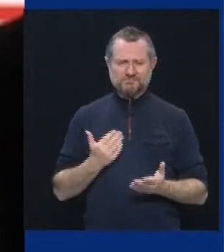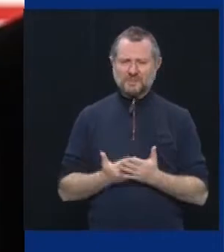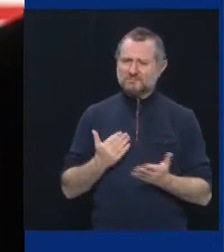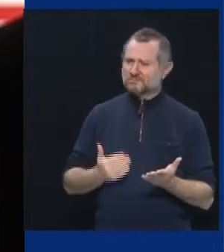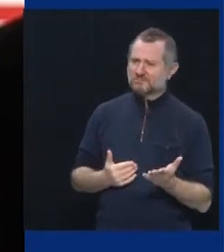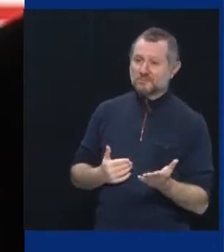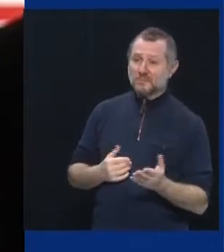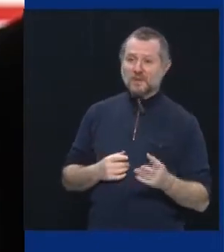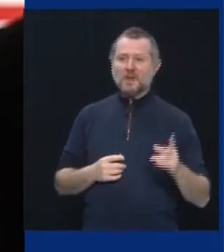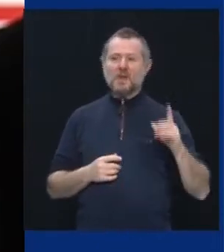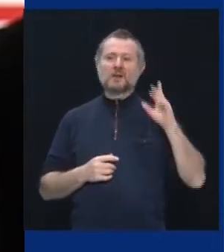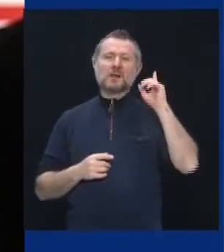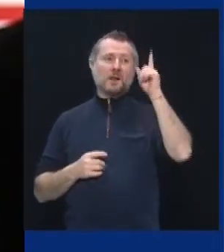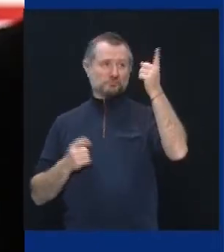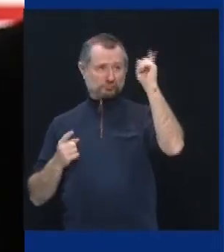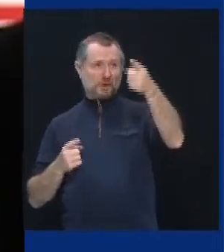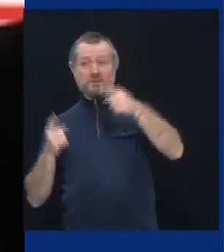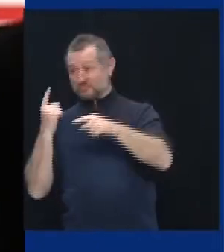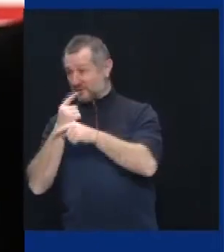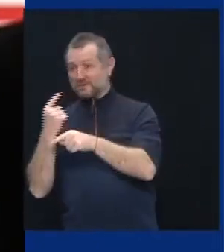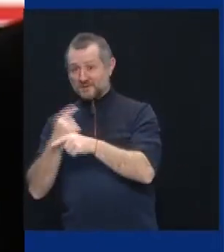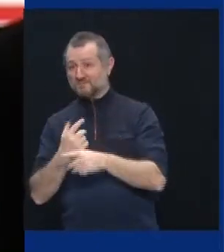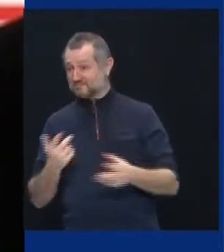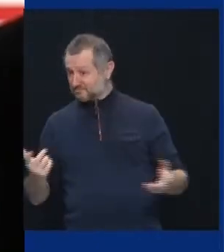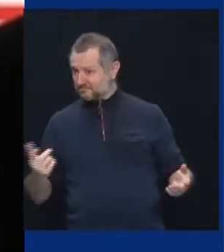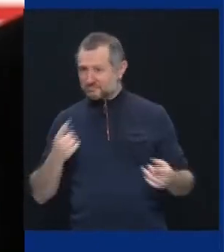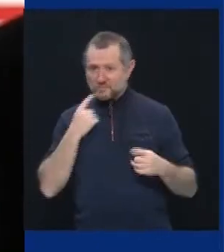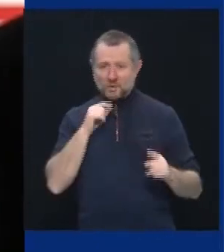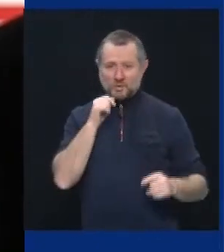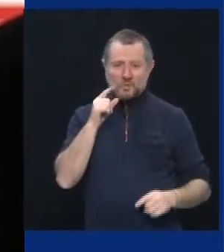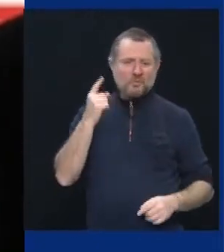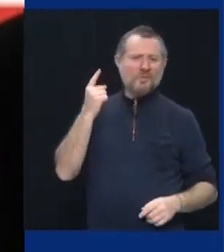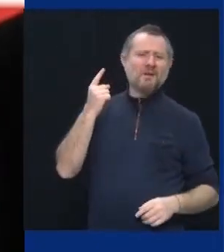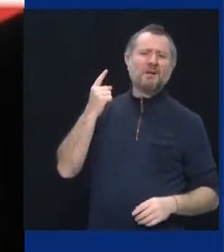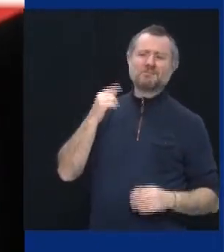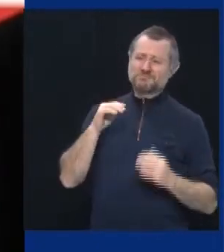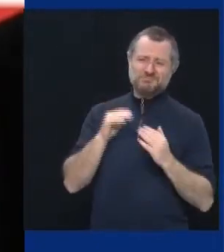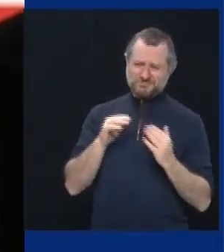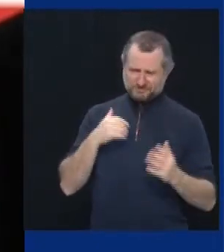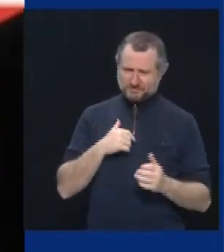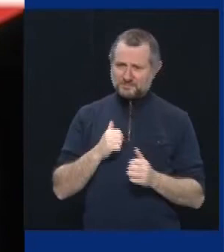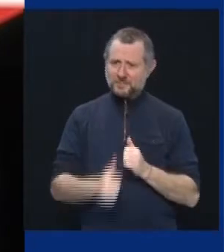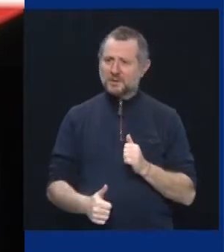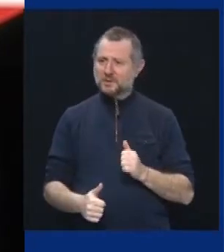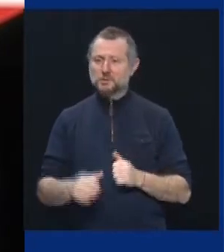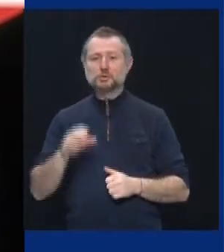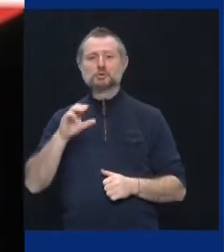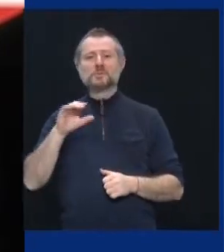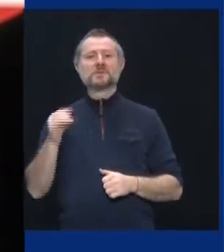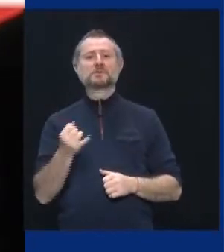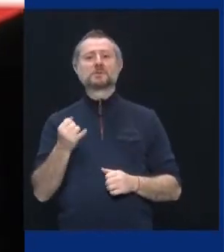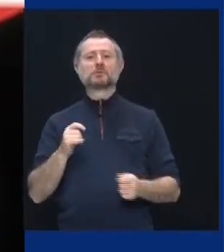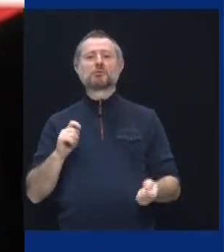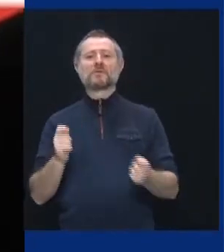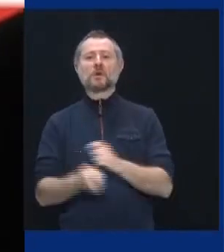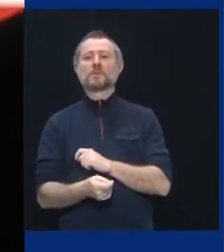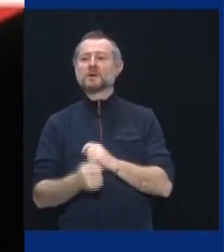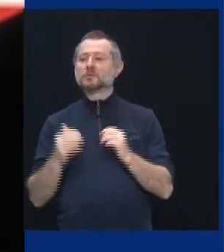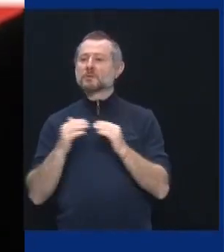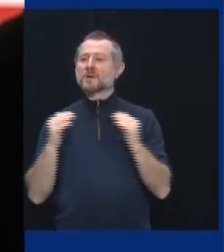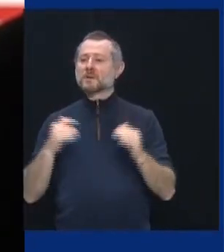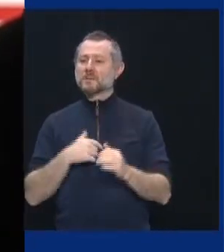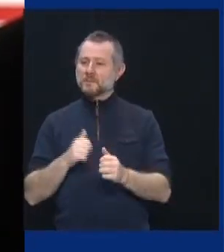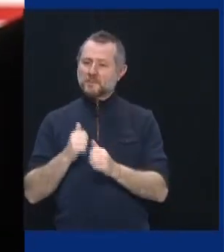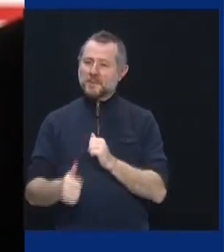it. No one else passed the criminal justice reforms that we passed. No one else passed Enough is Enough.